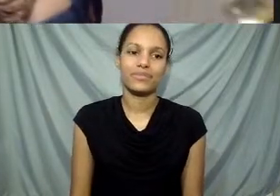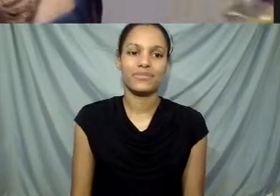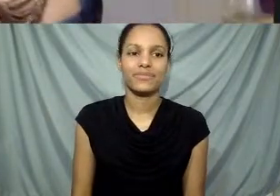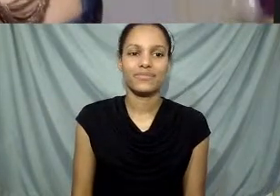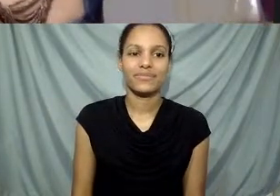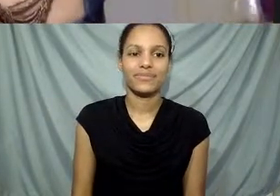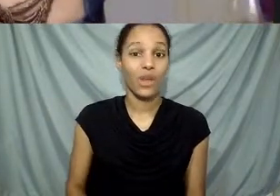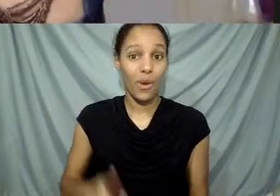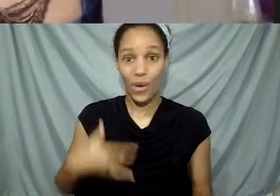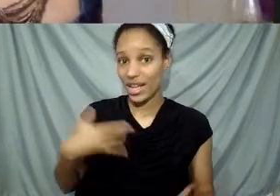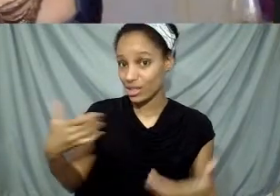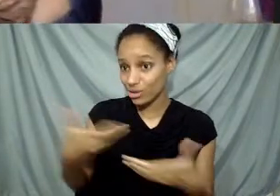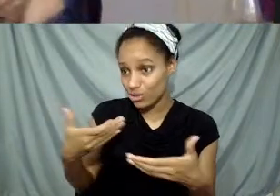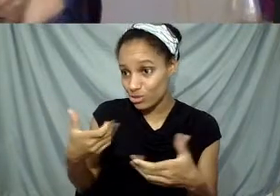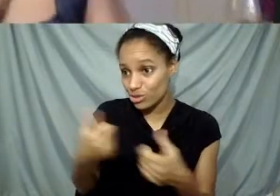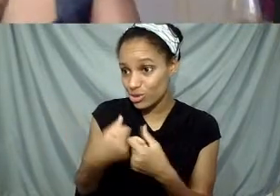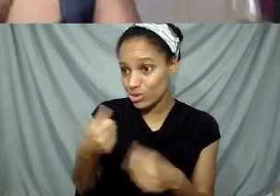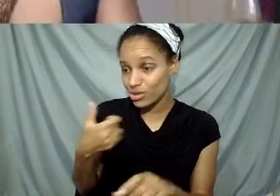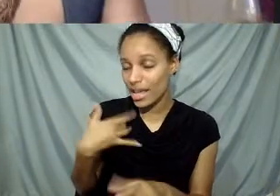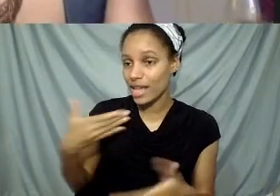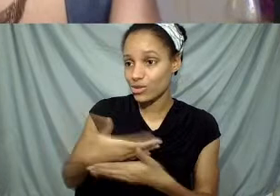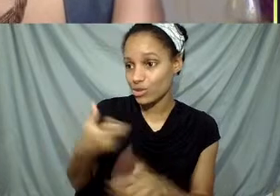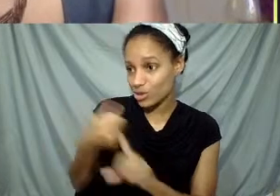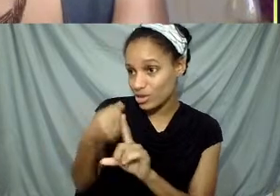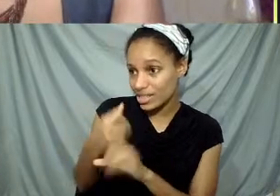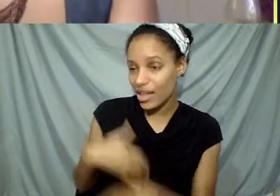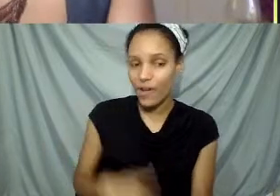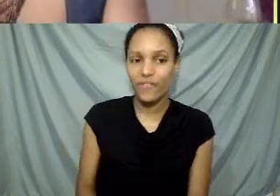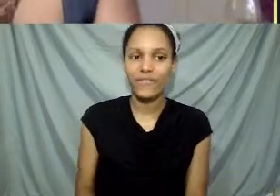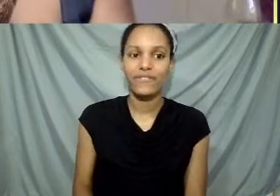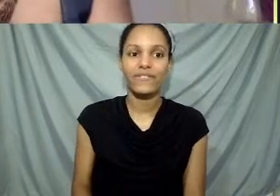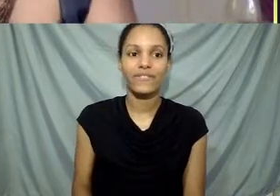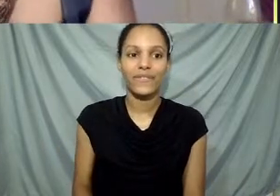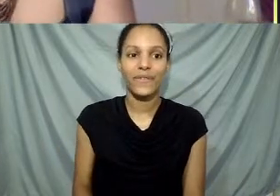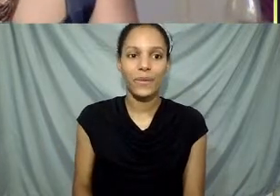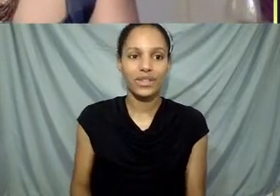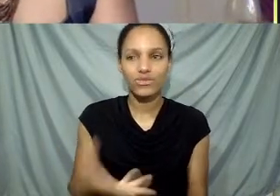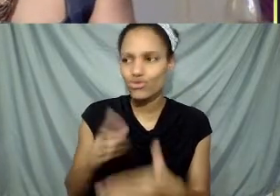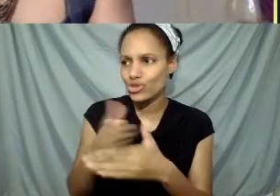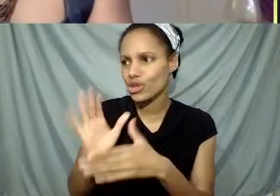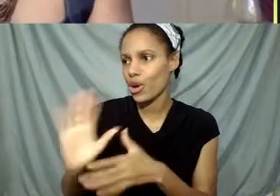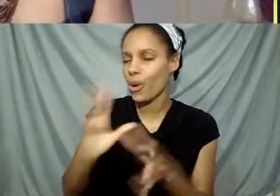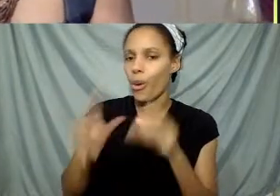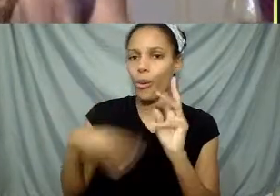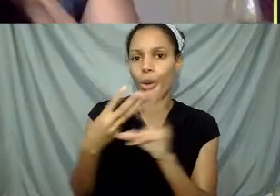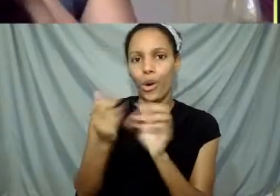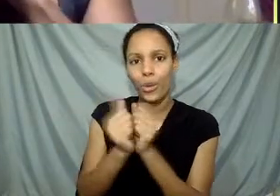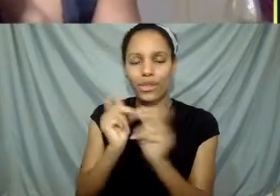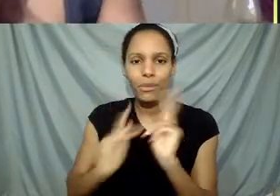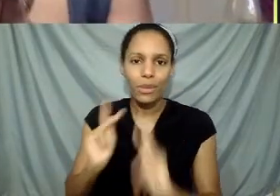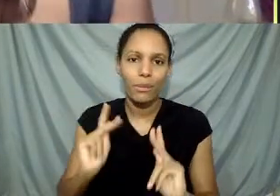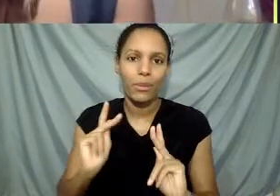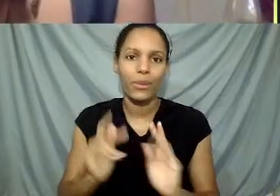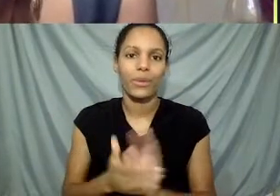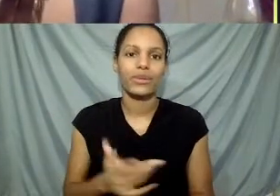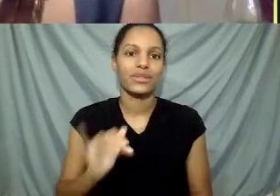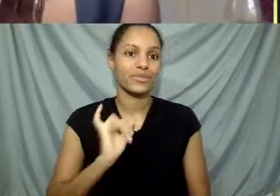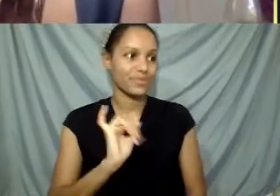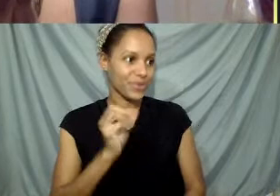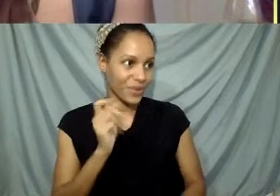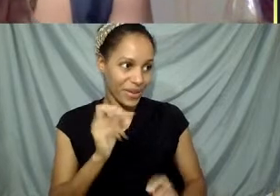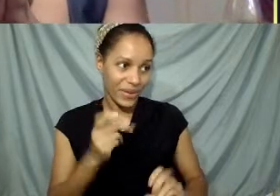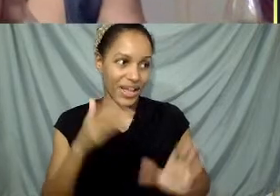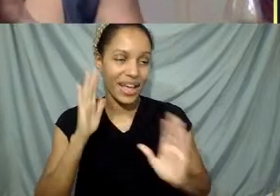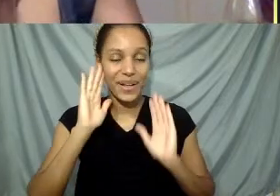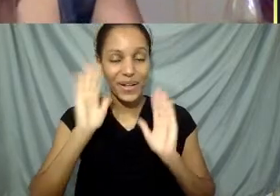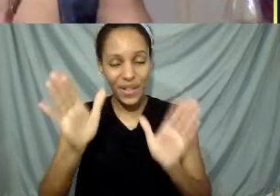So introduce yourself. All right. Well, hello. And then share your world with the people. All right. Well,